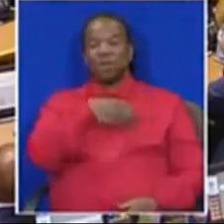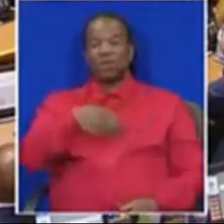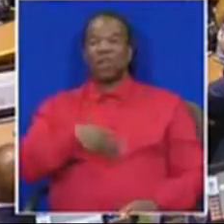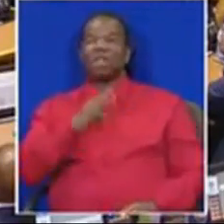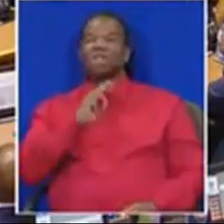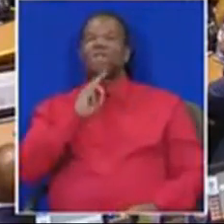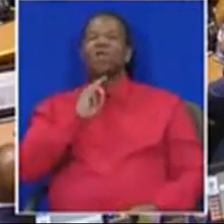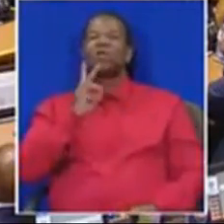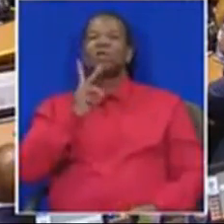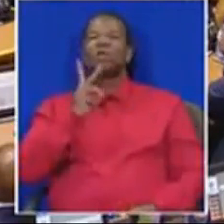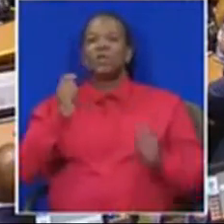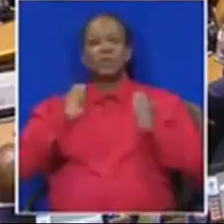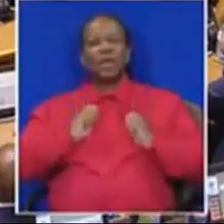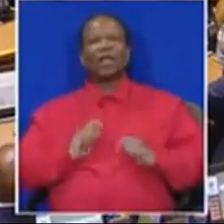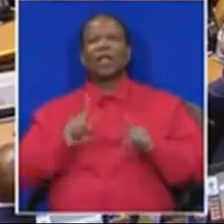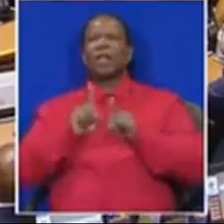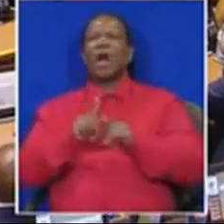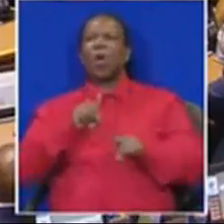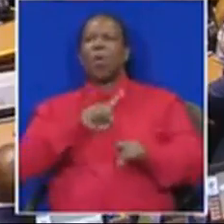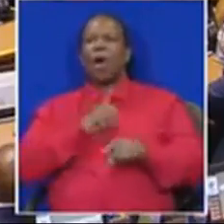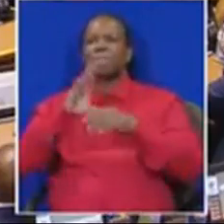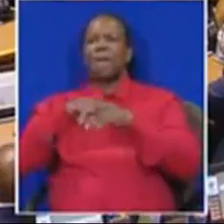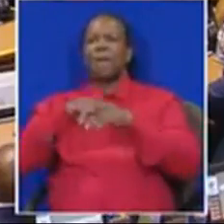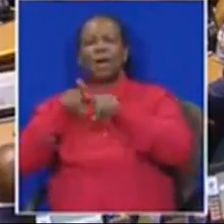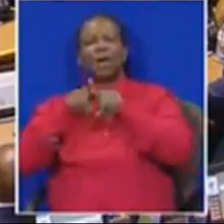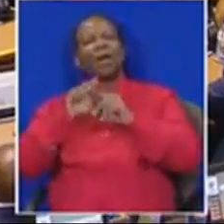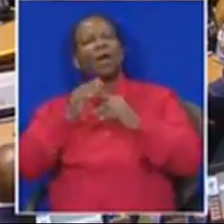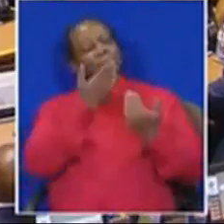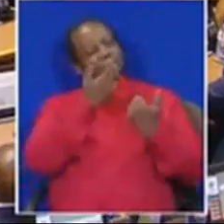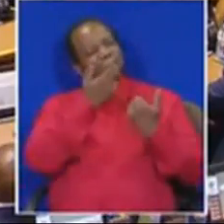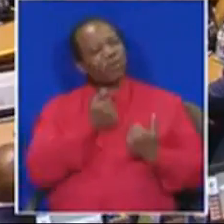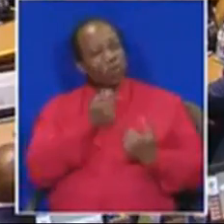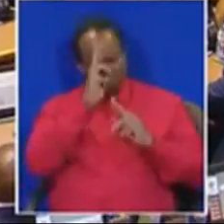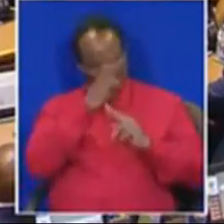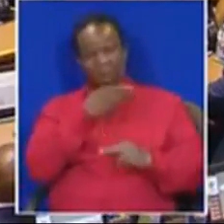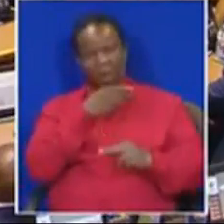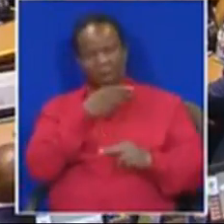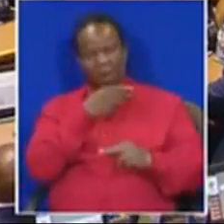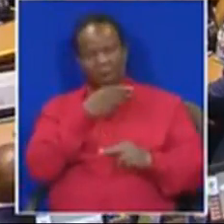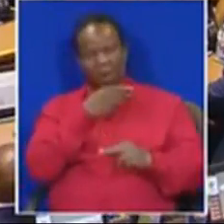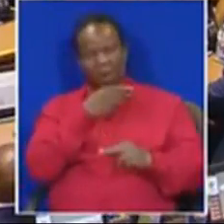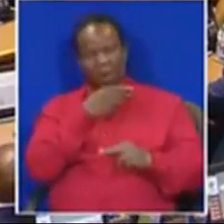with him. Please proceed, honorable president.